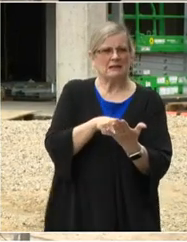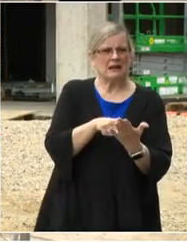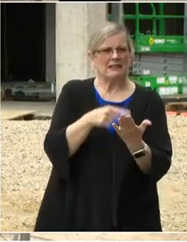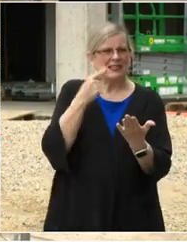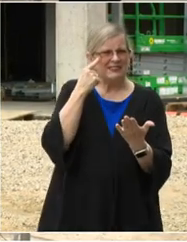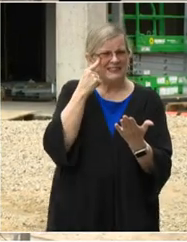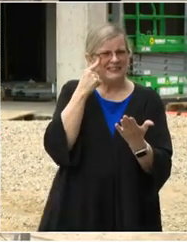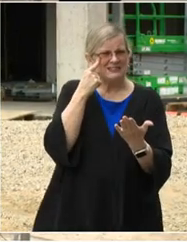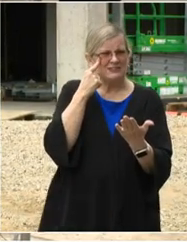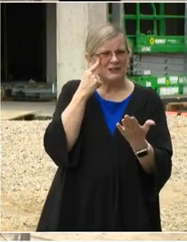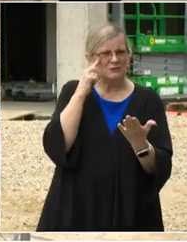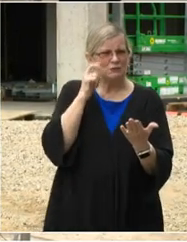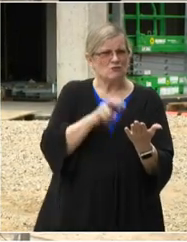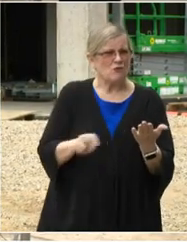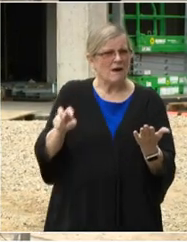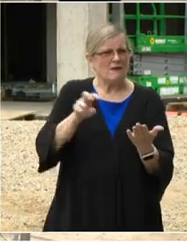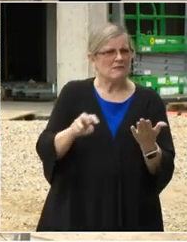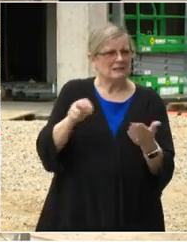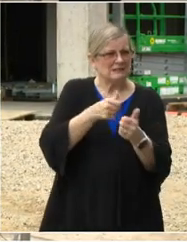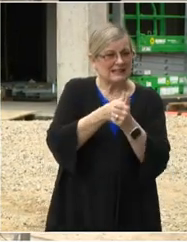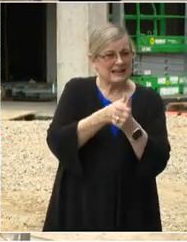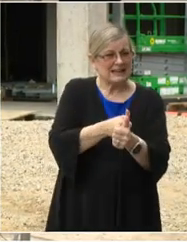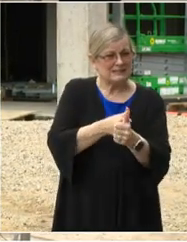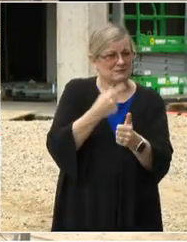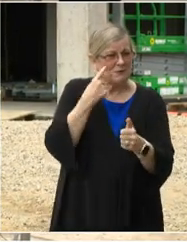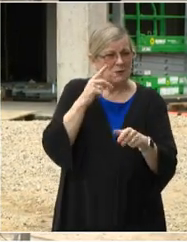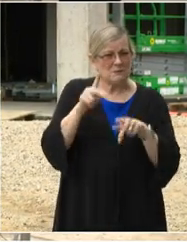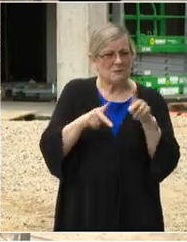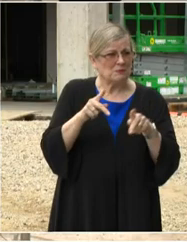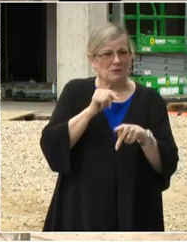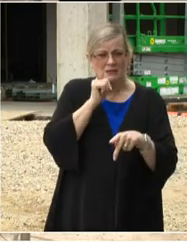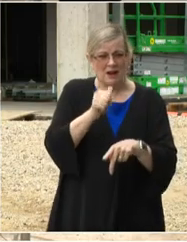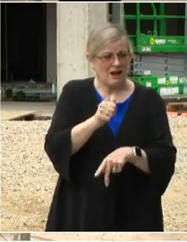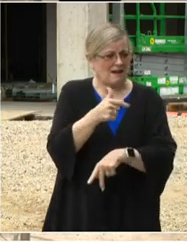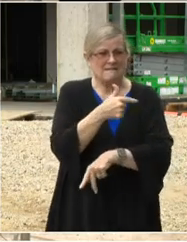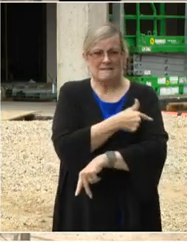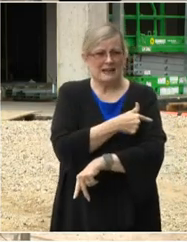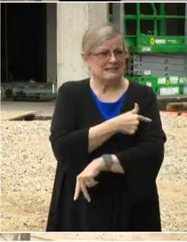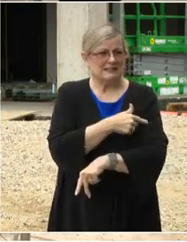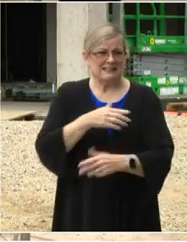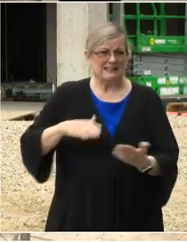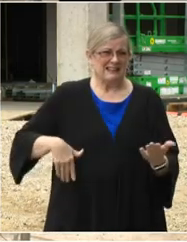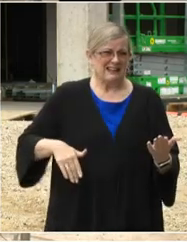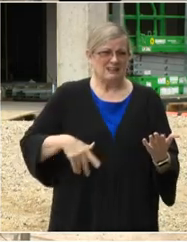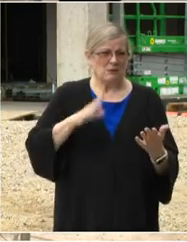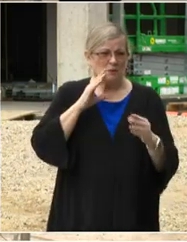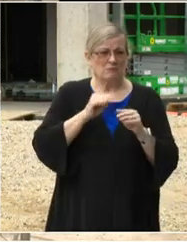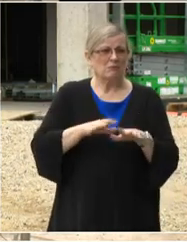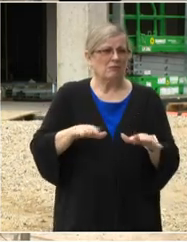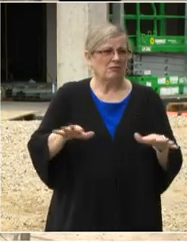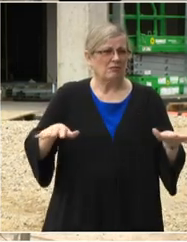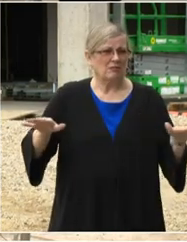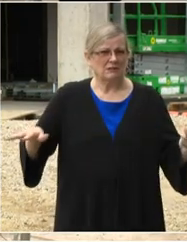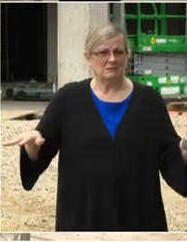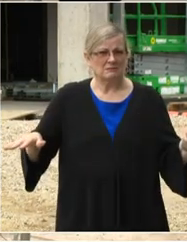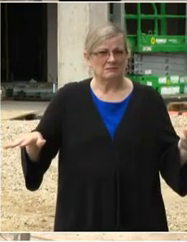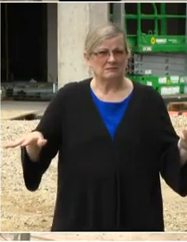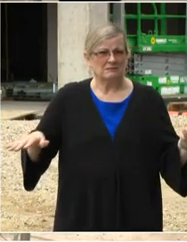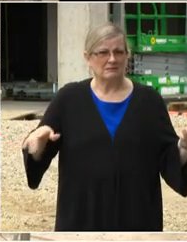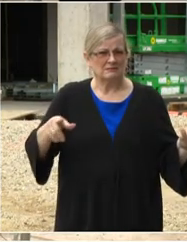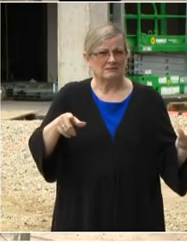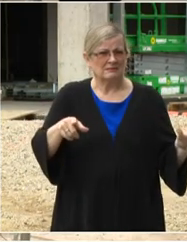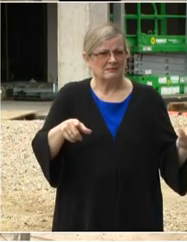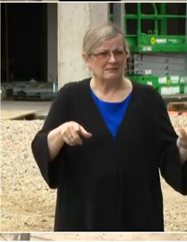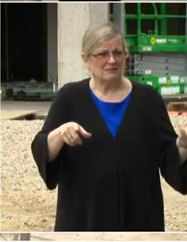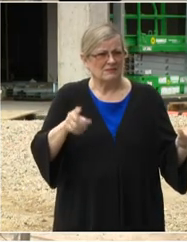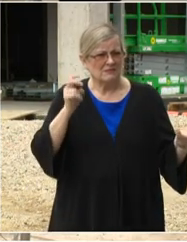for unvaccinated people is the same across the board. Traveling outside of D.C.,